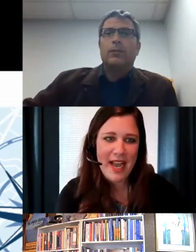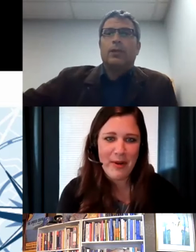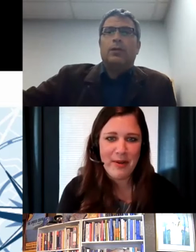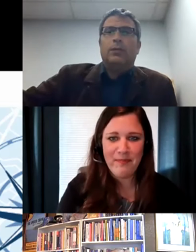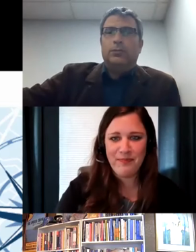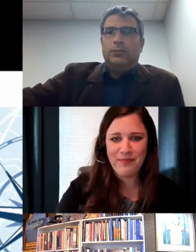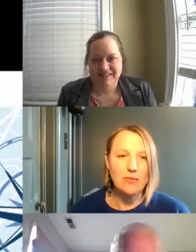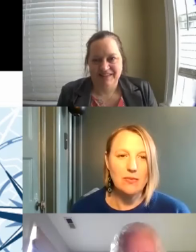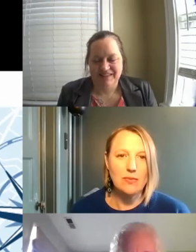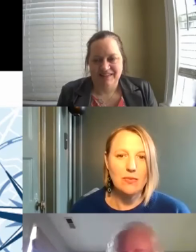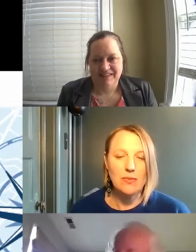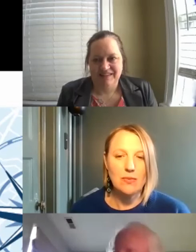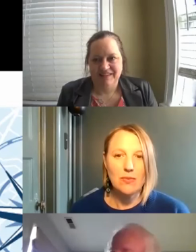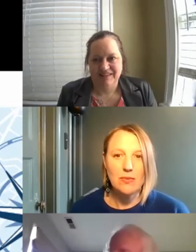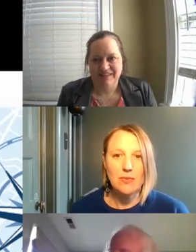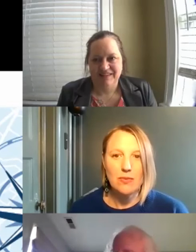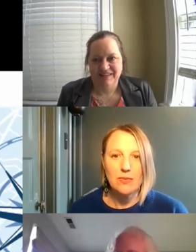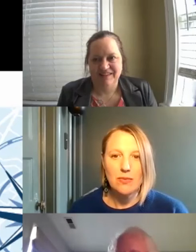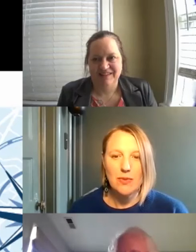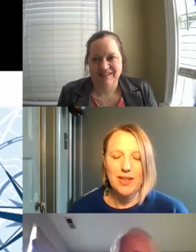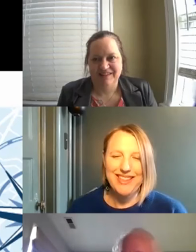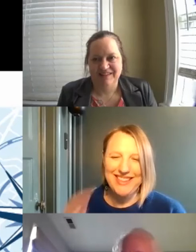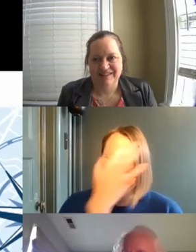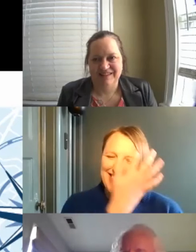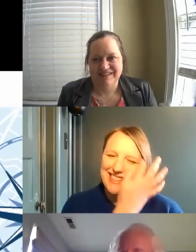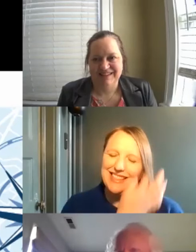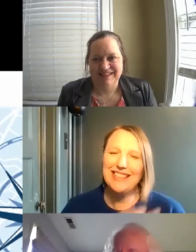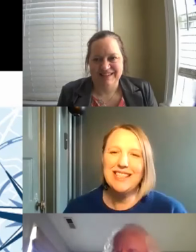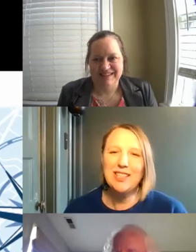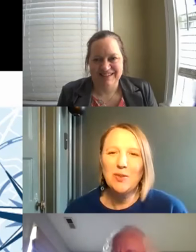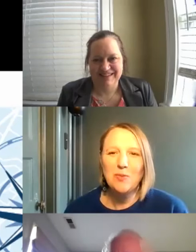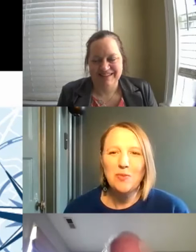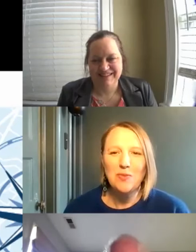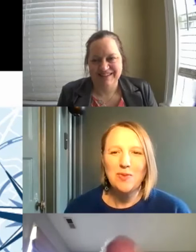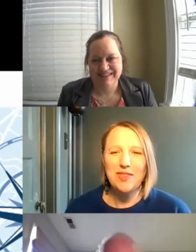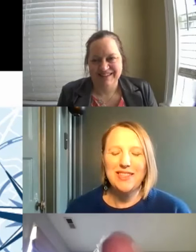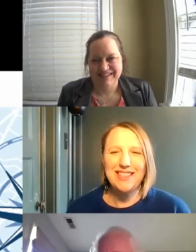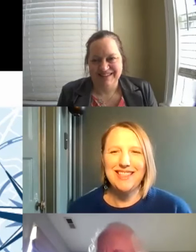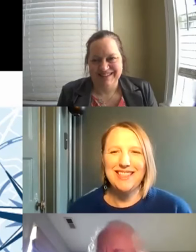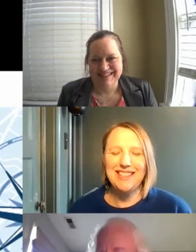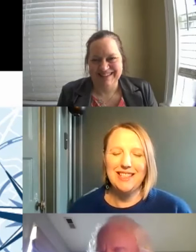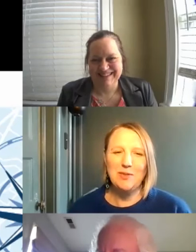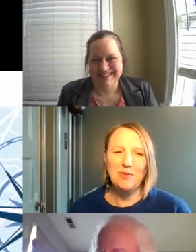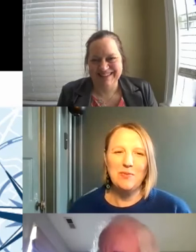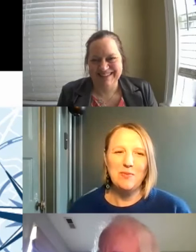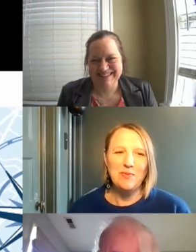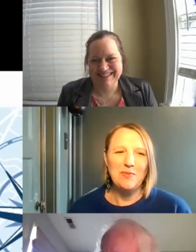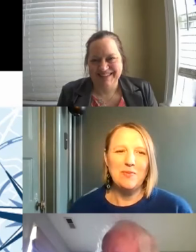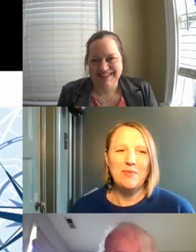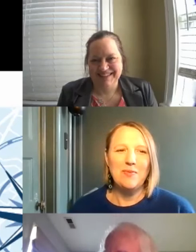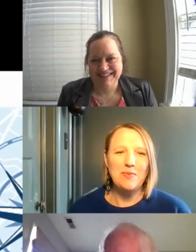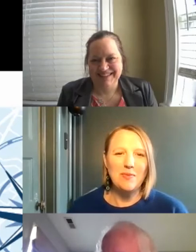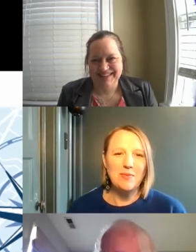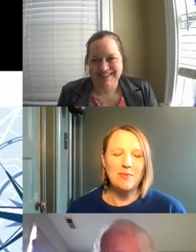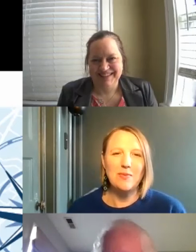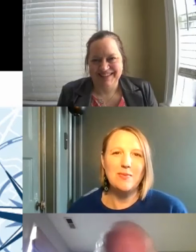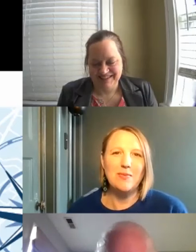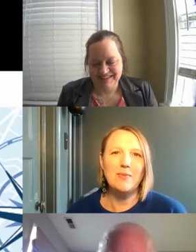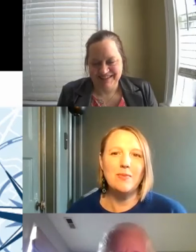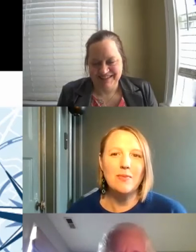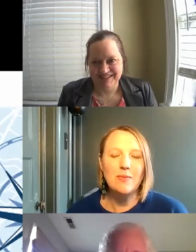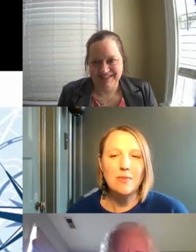top of the hour. Any idea? Welcome, everybody. I think I should start over. We had some glitches here. My name is